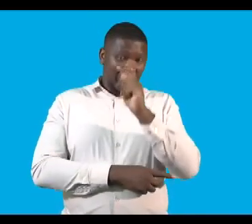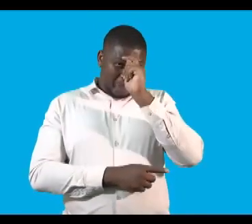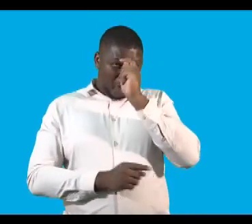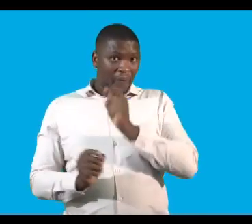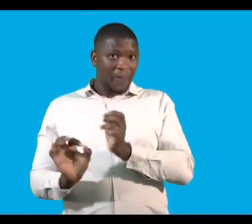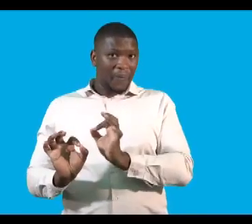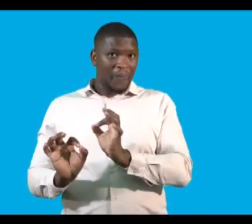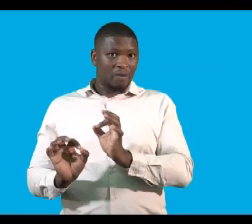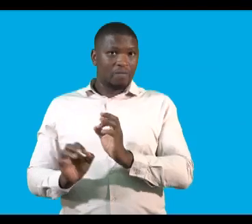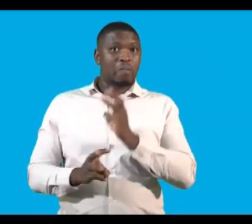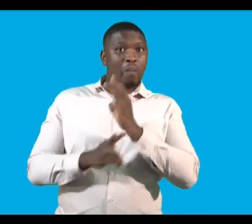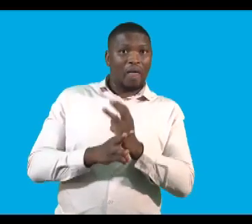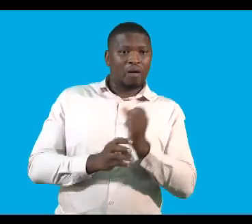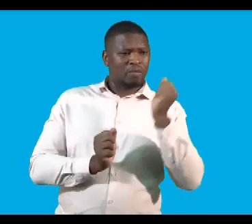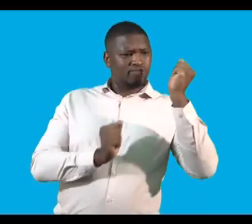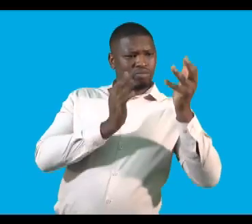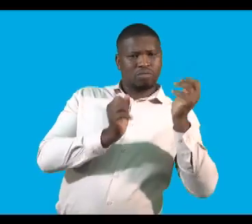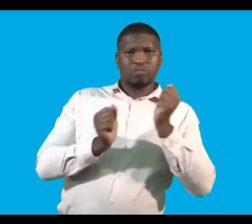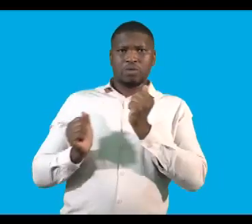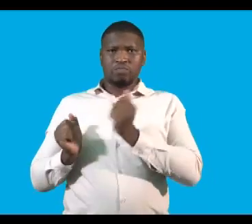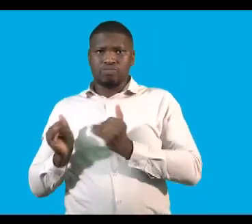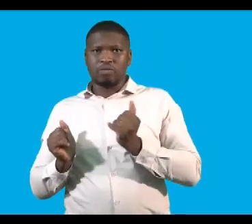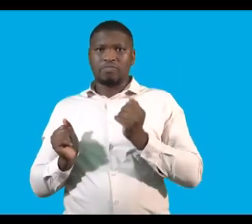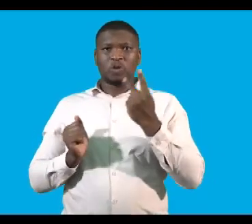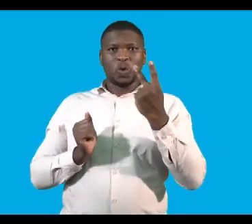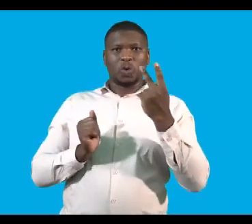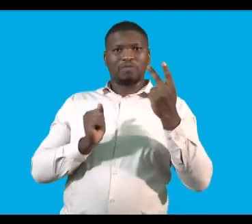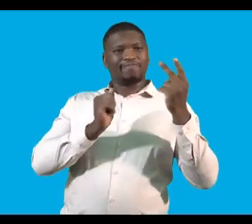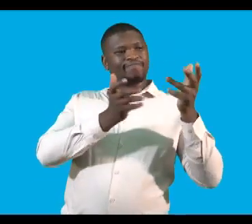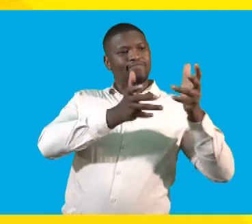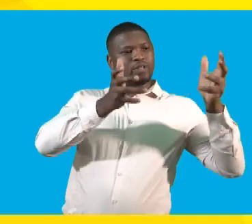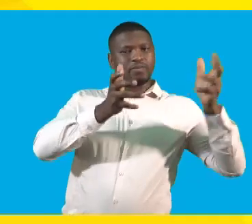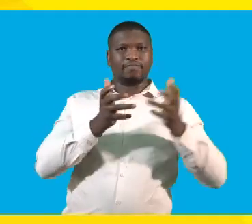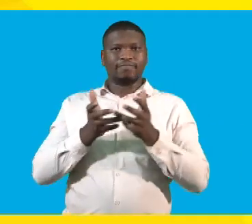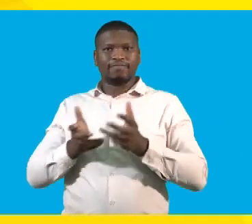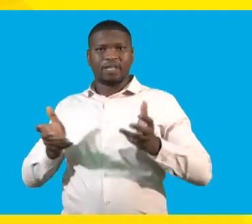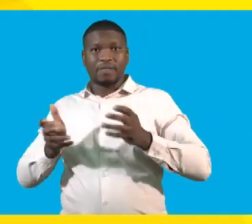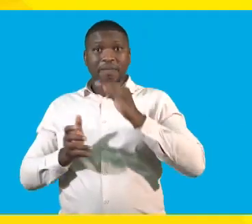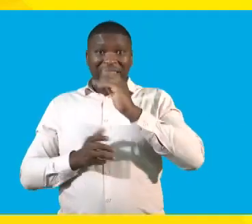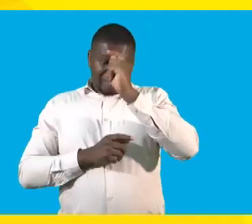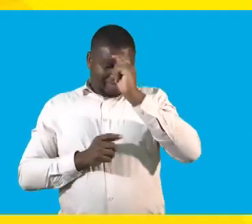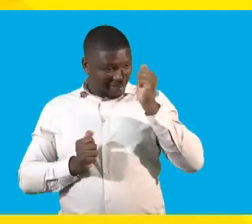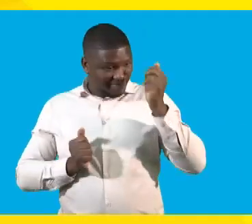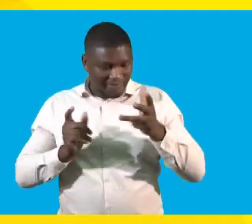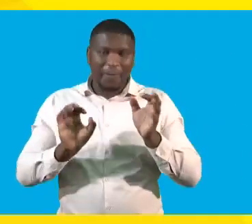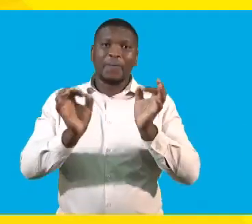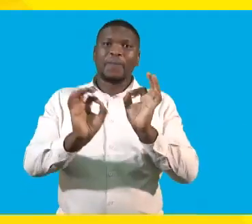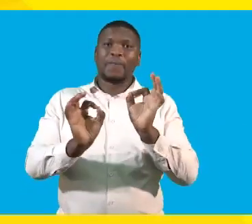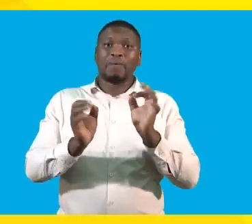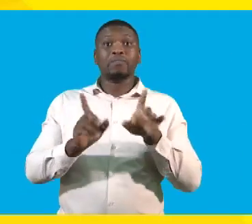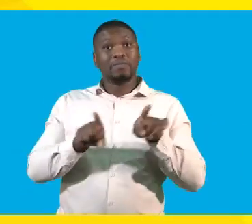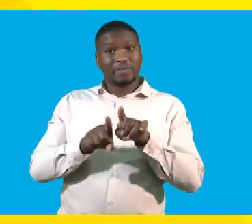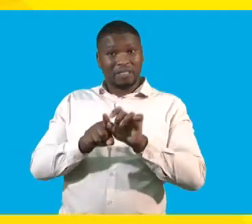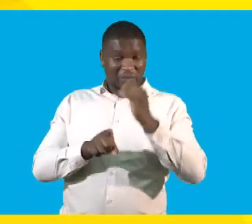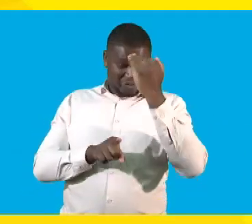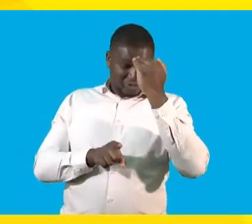has 2 speech bubbles, indicating that she's not even giving him an opportunity to speak. Of course, we've all dealt with